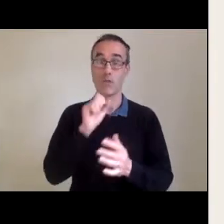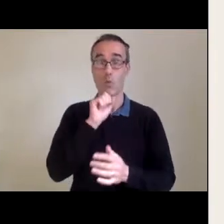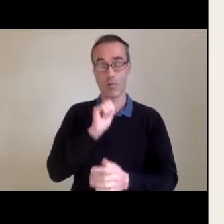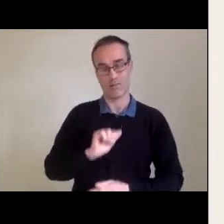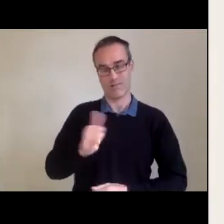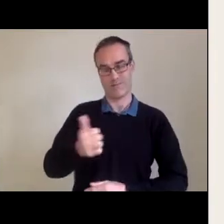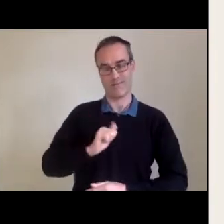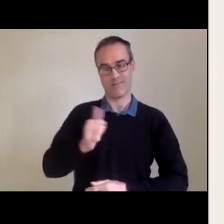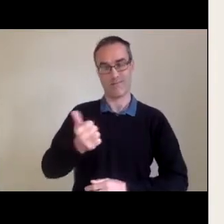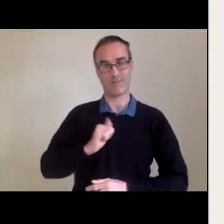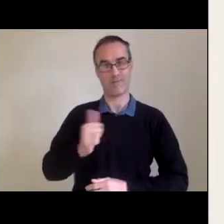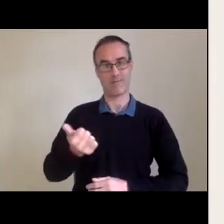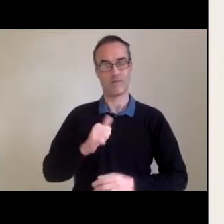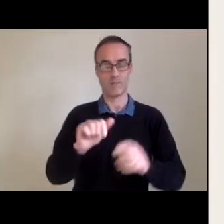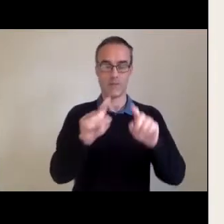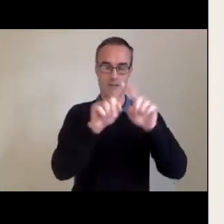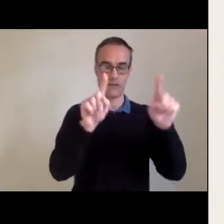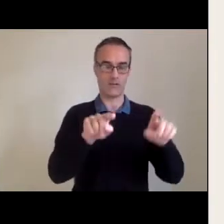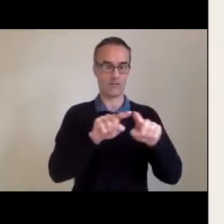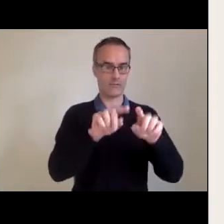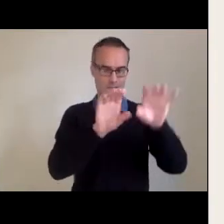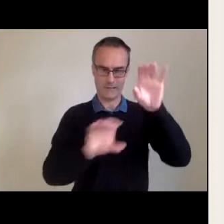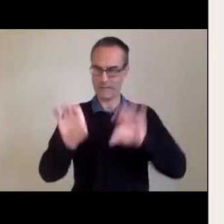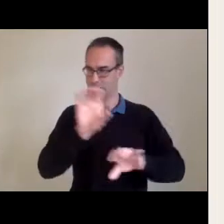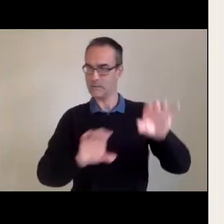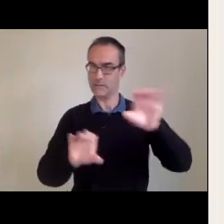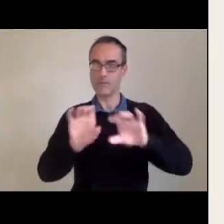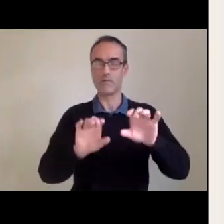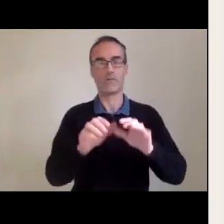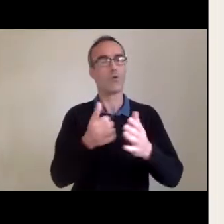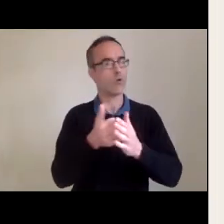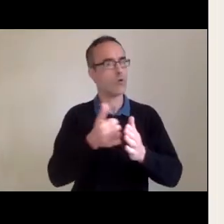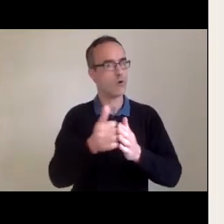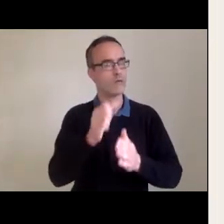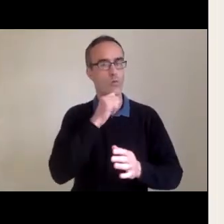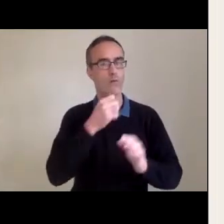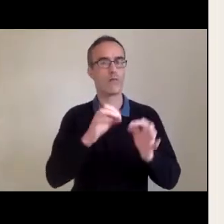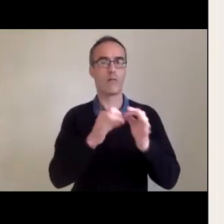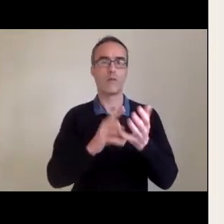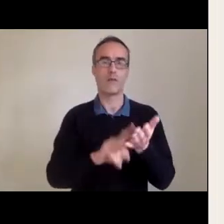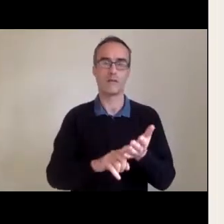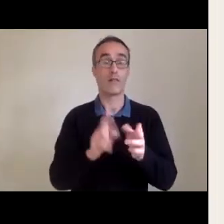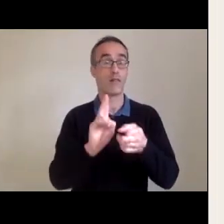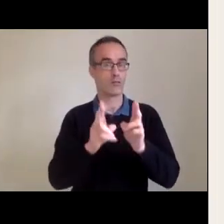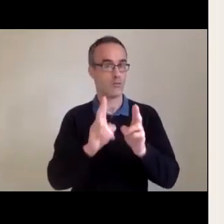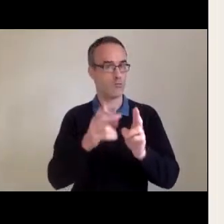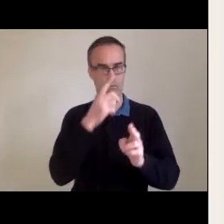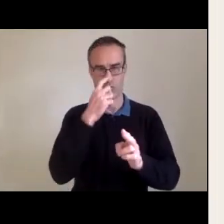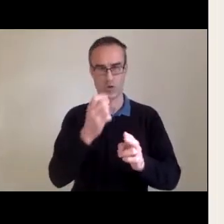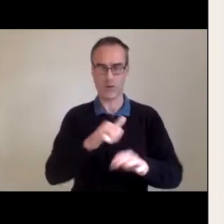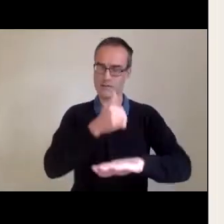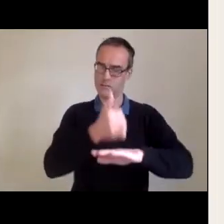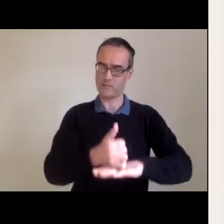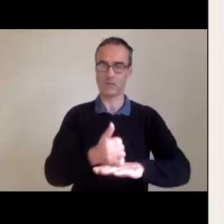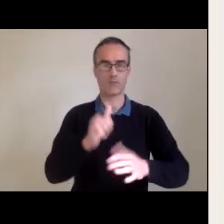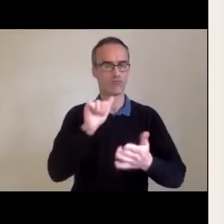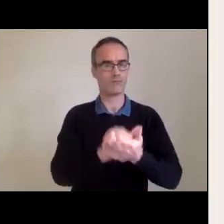always be a BSL interpreter on screen for you. Just move those cameras around so you can make the best benefit of